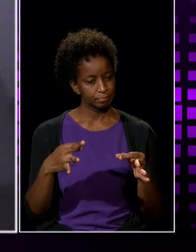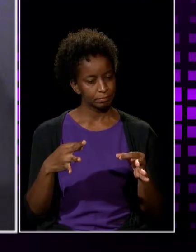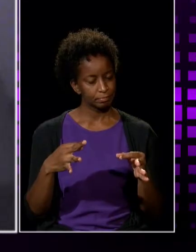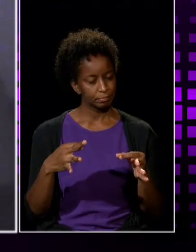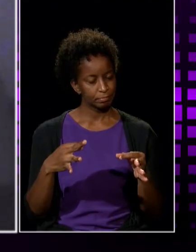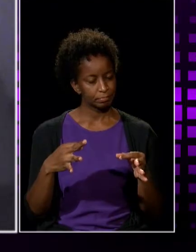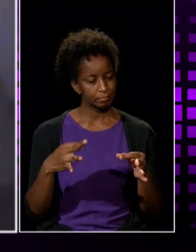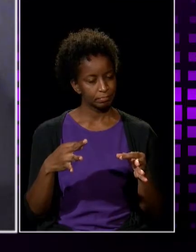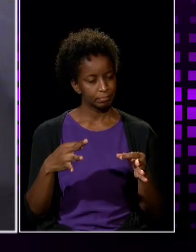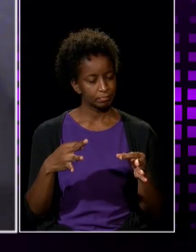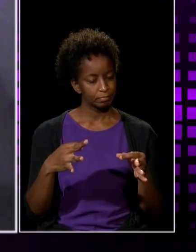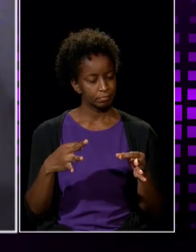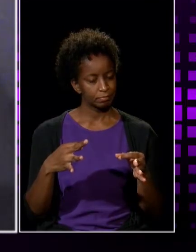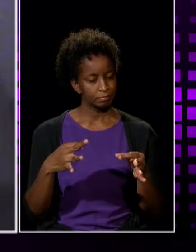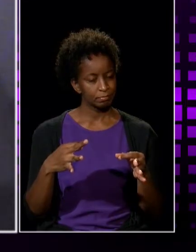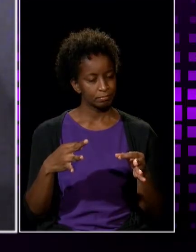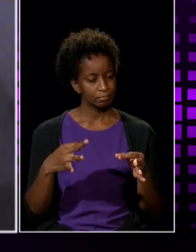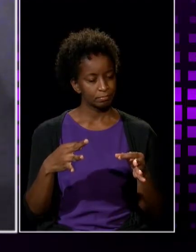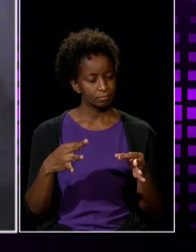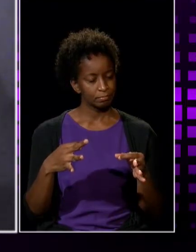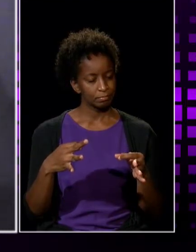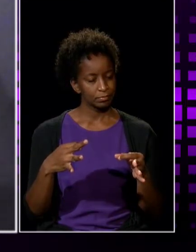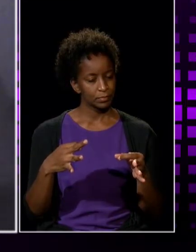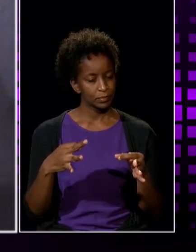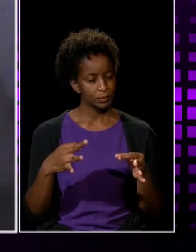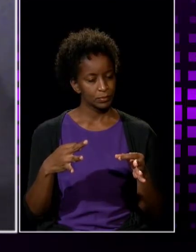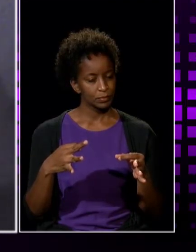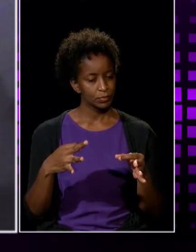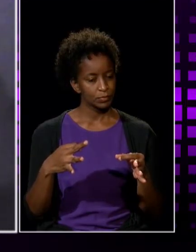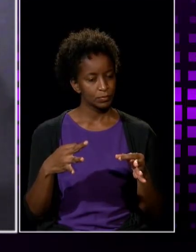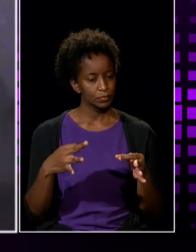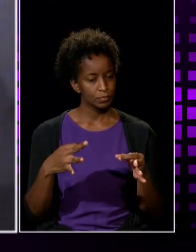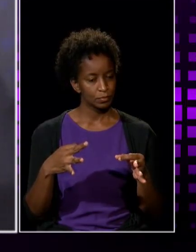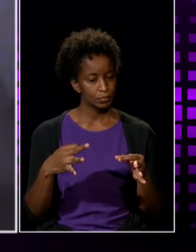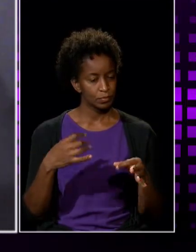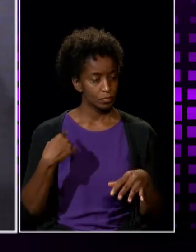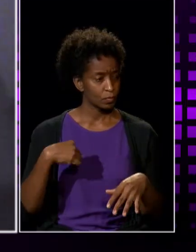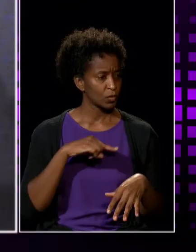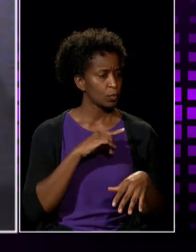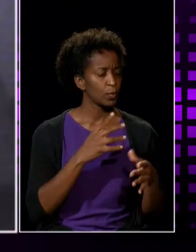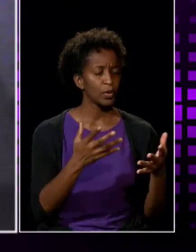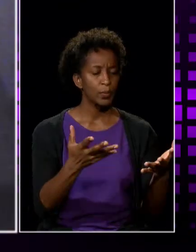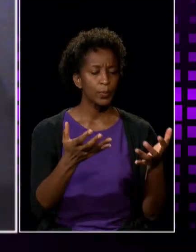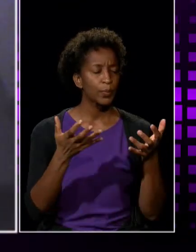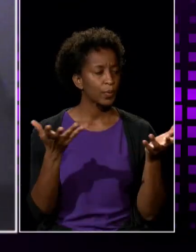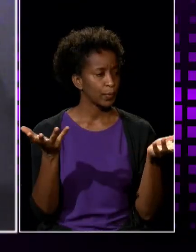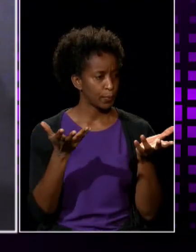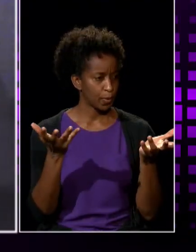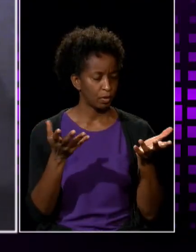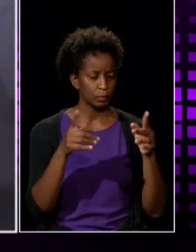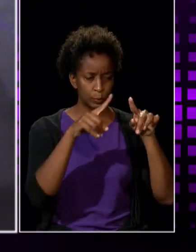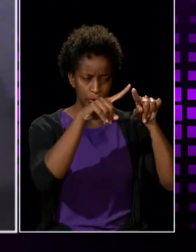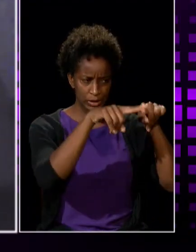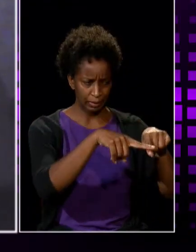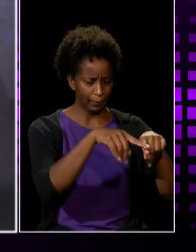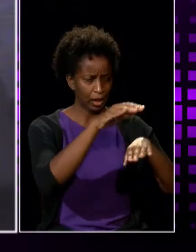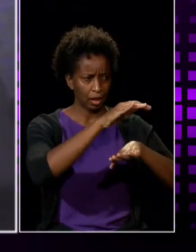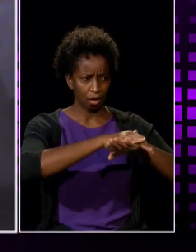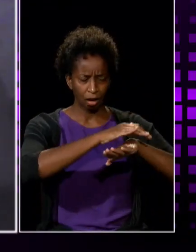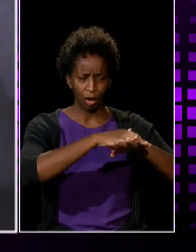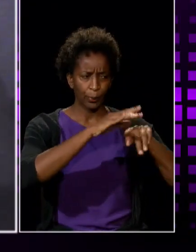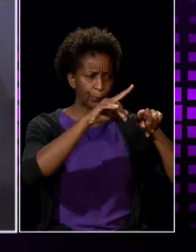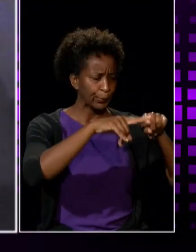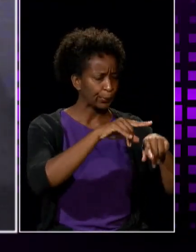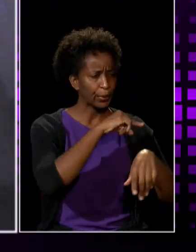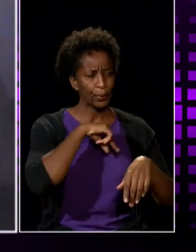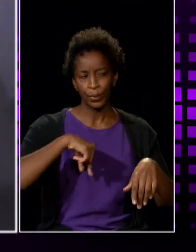own. We would take matters into our own hands. We're no longer relying on the crown. We're taking this leap. We're declaring